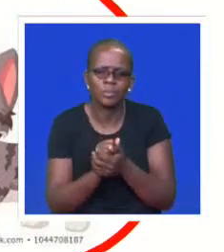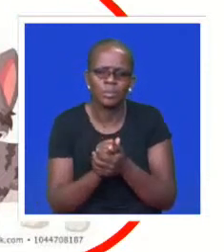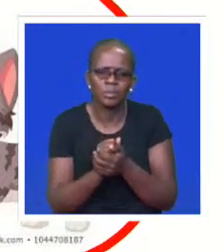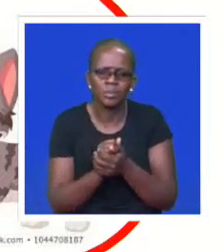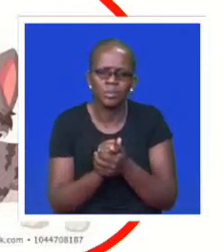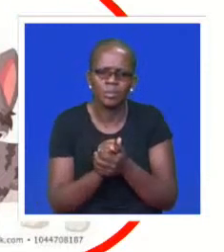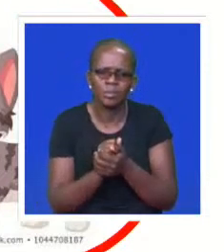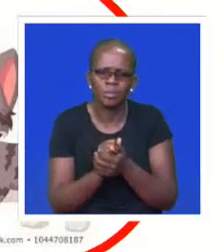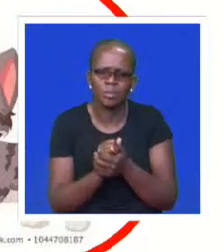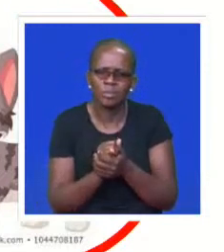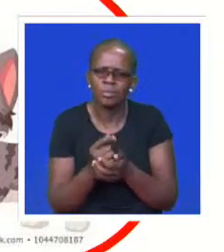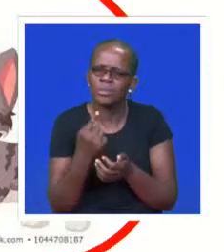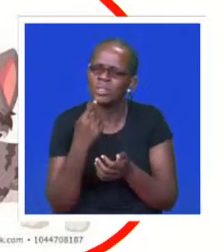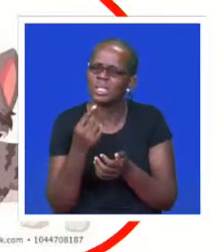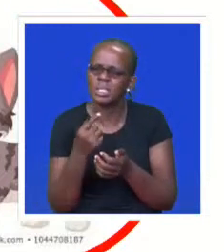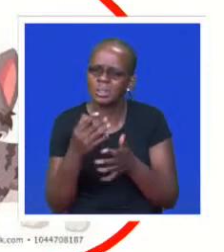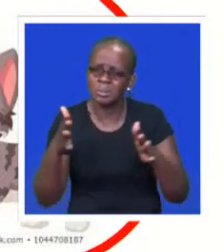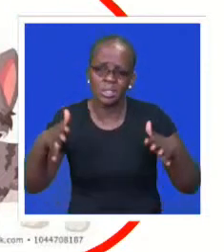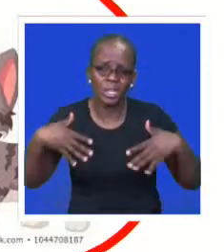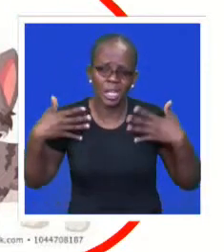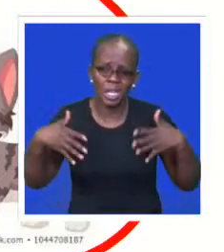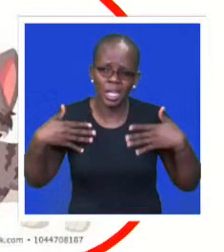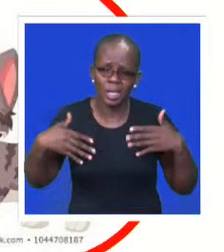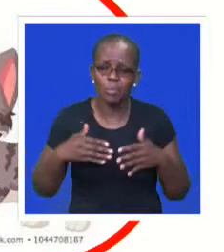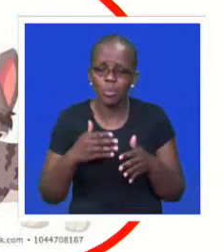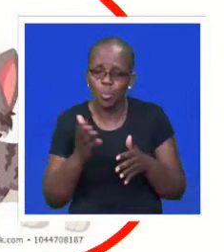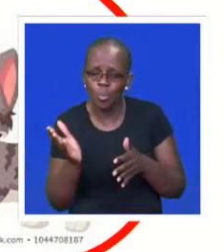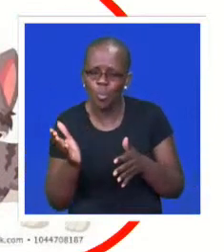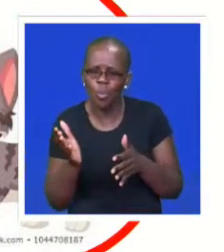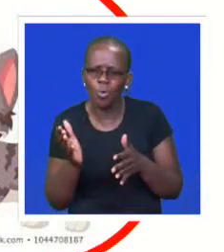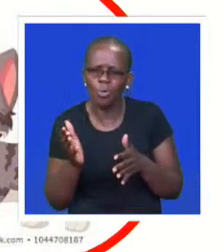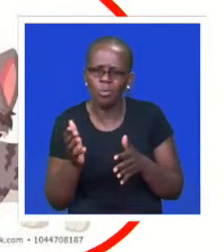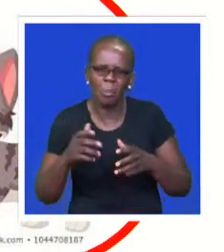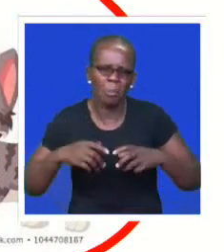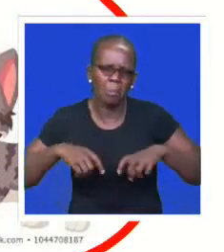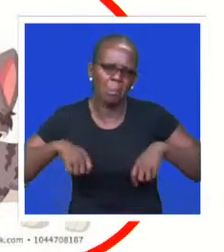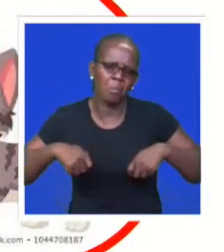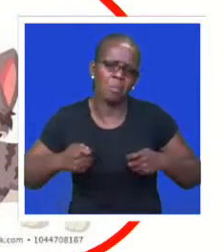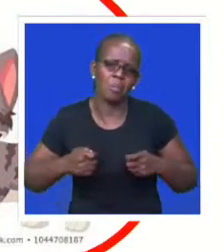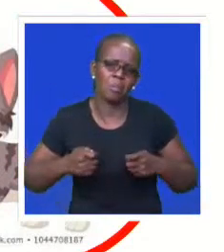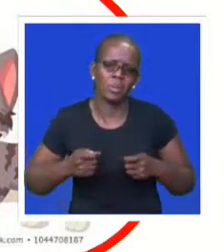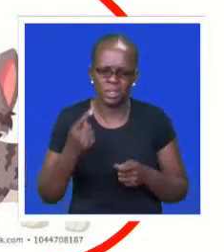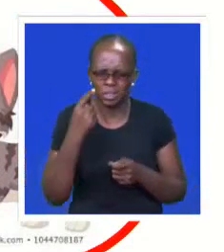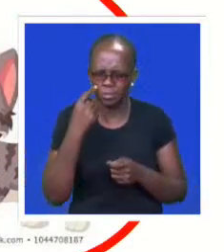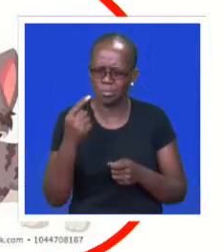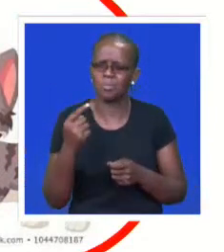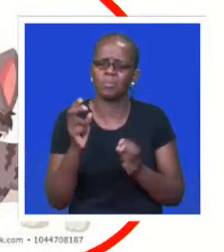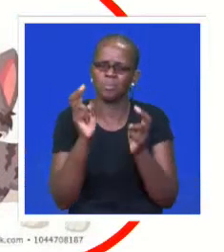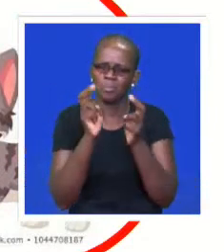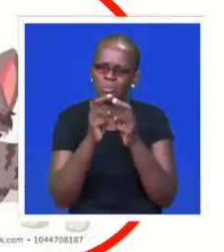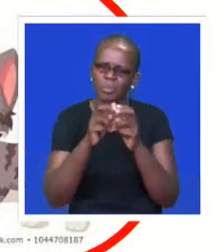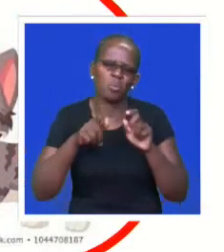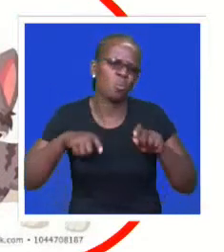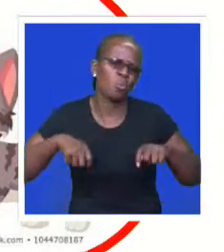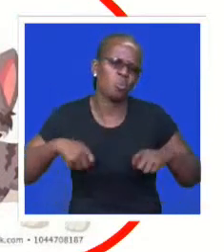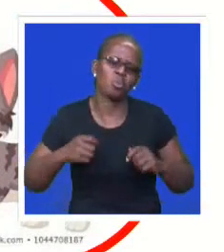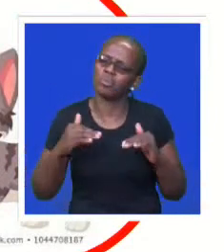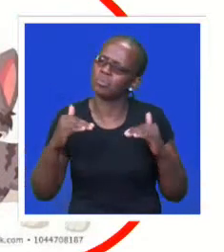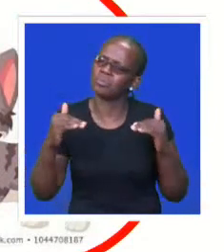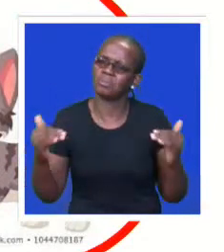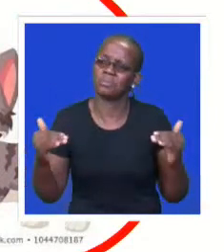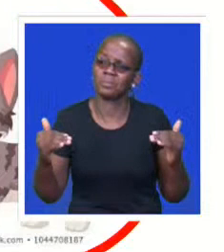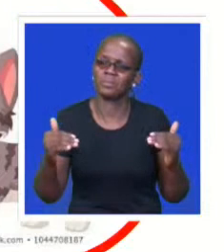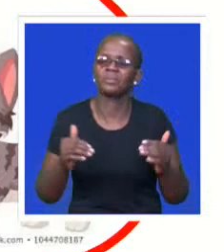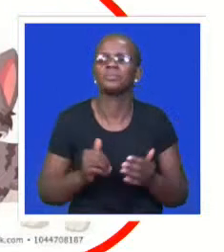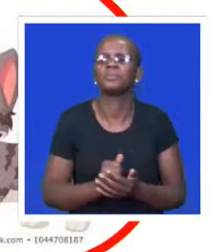sad? That's very good, dear Lena. That mouse is very, very sad. Now let us come to the cat